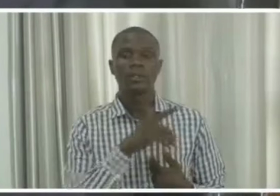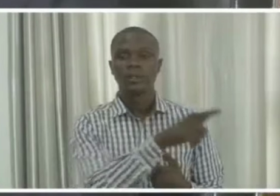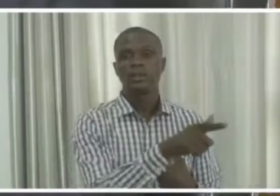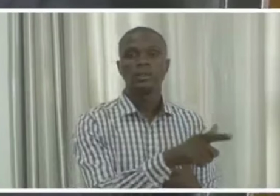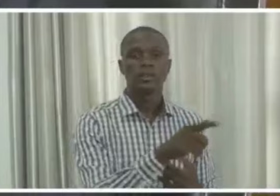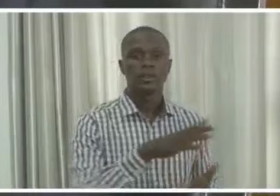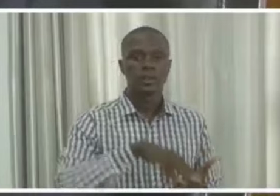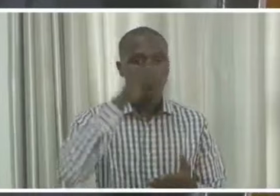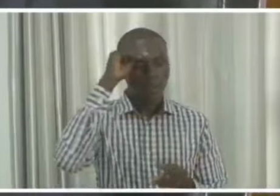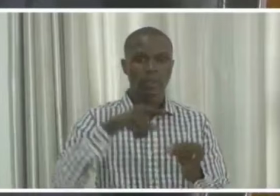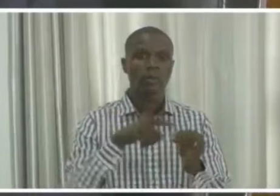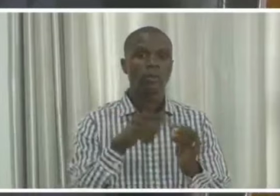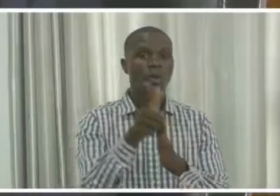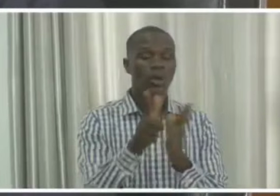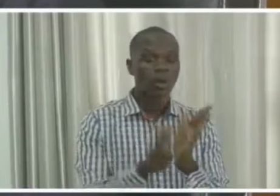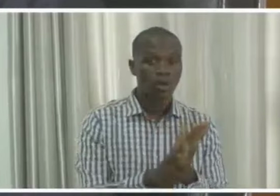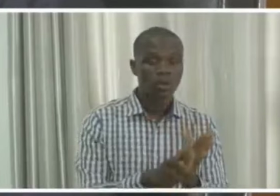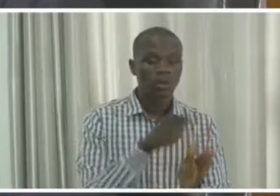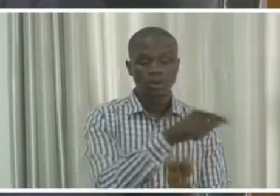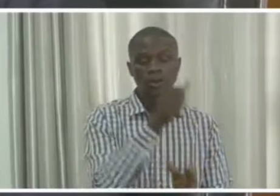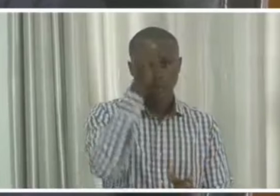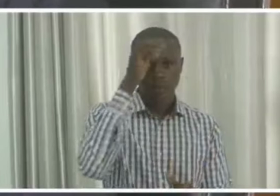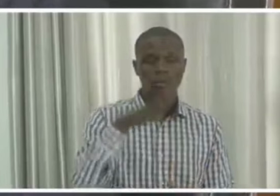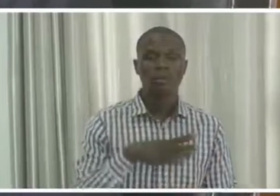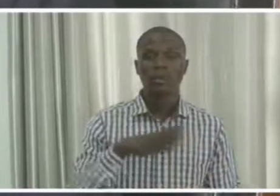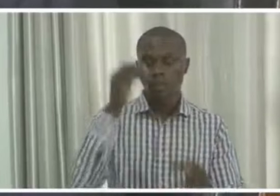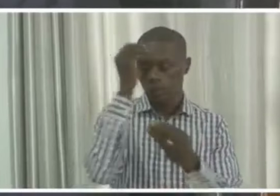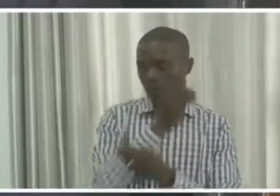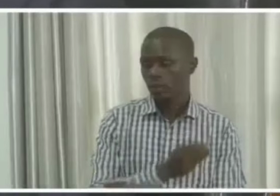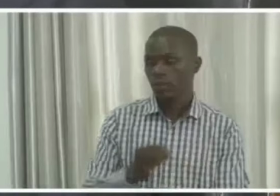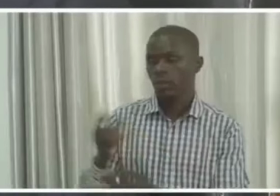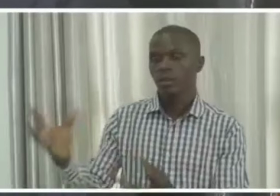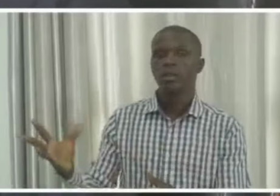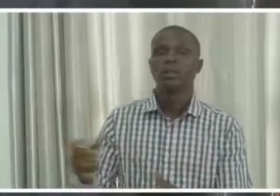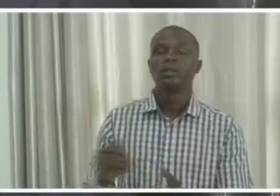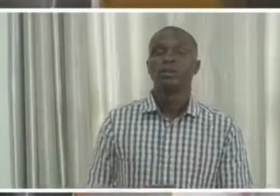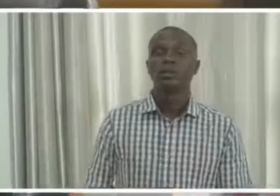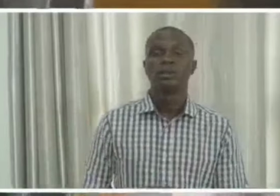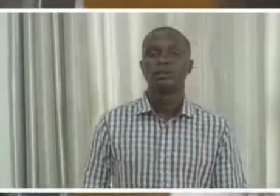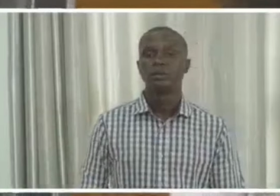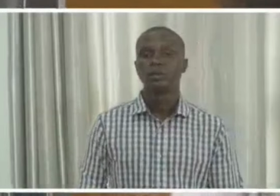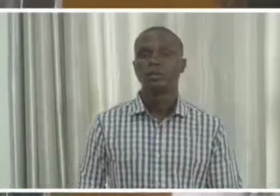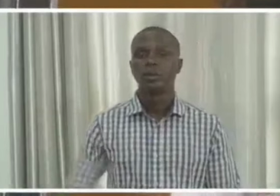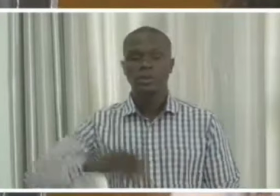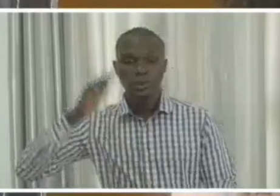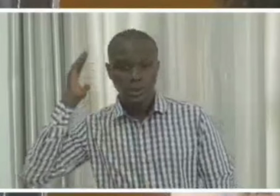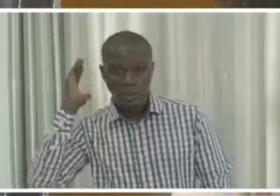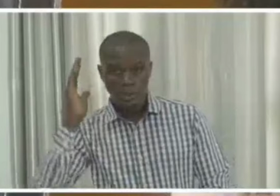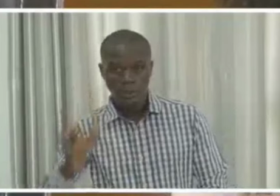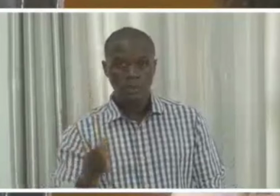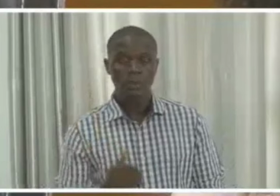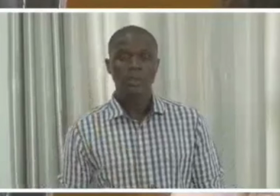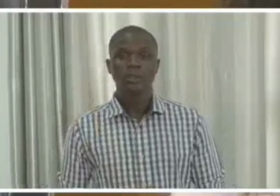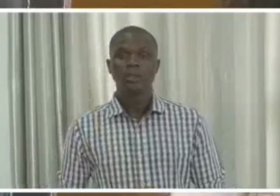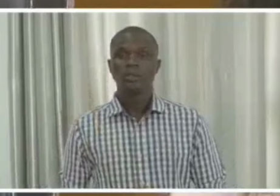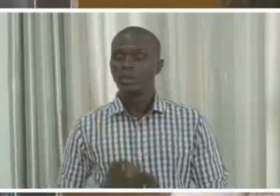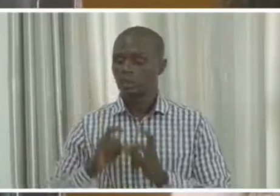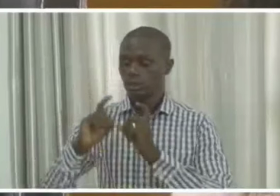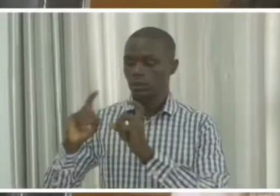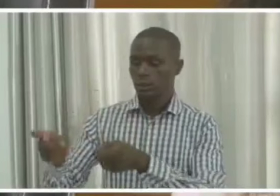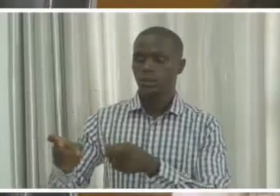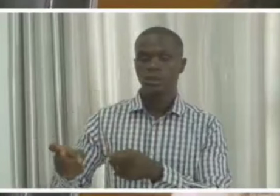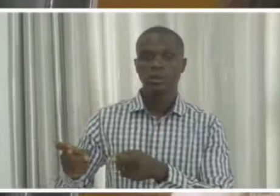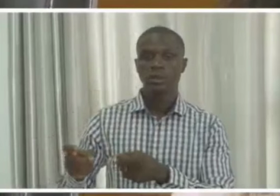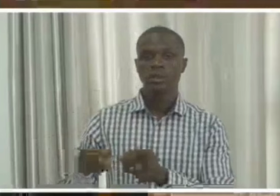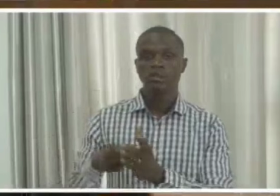announce, then go provide fully funded scholarships for some courses there,